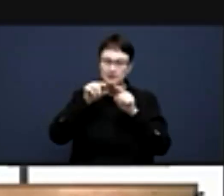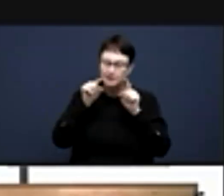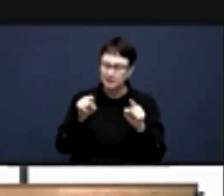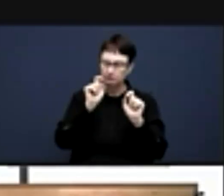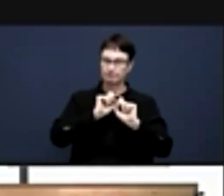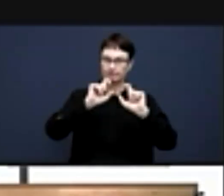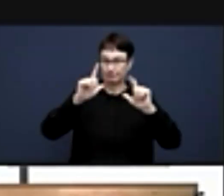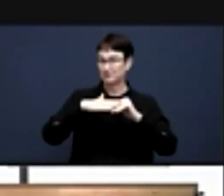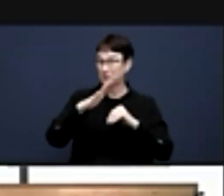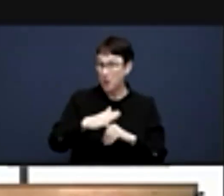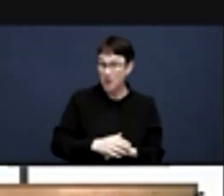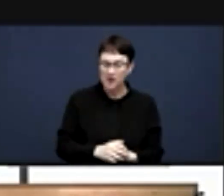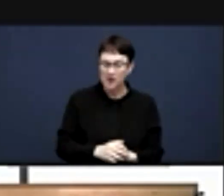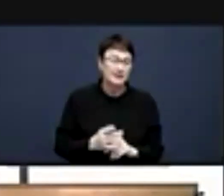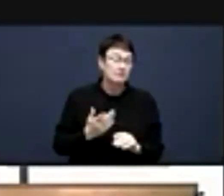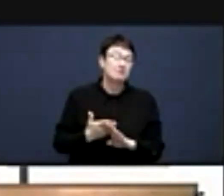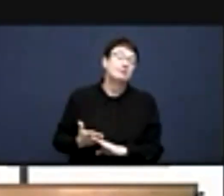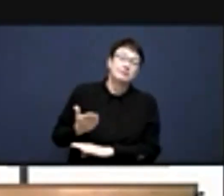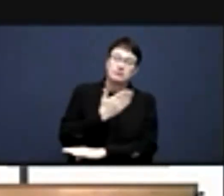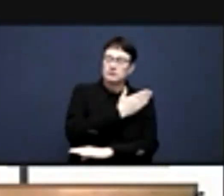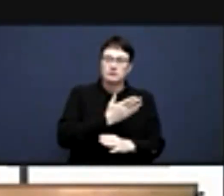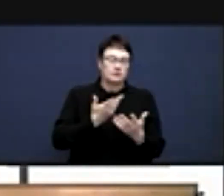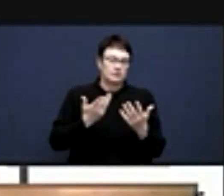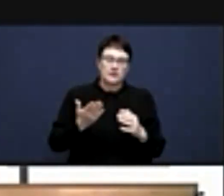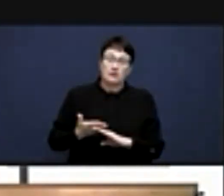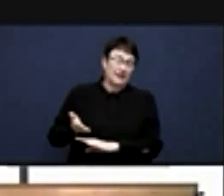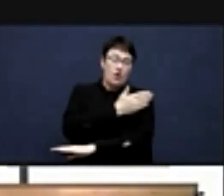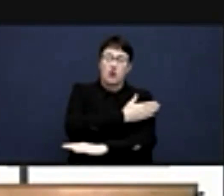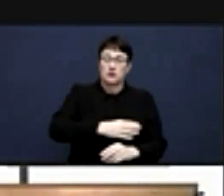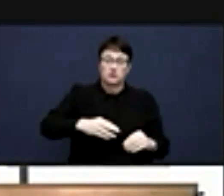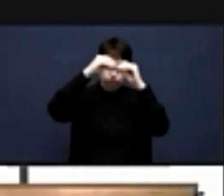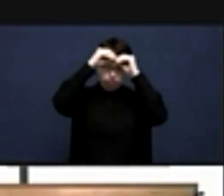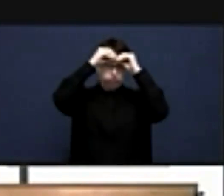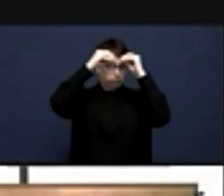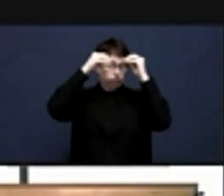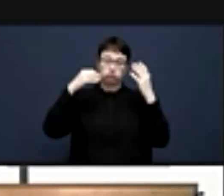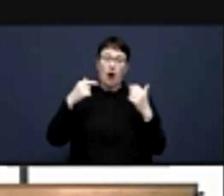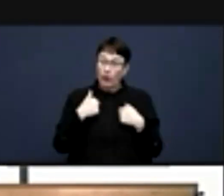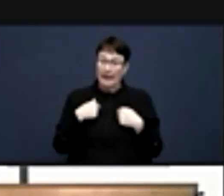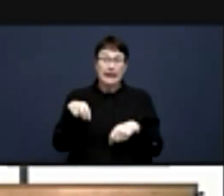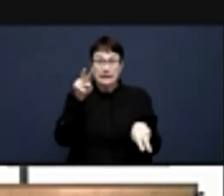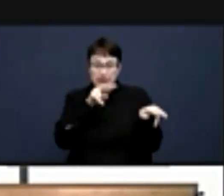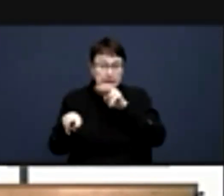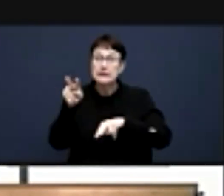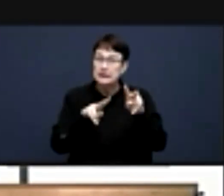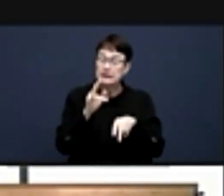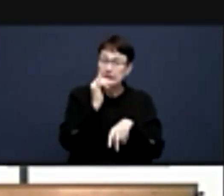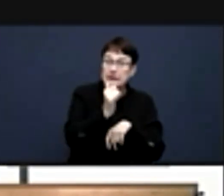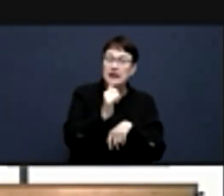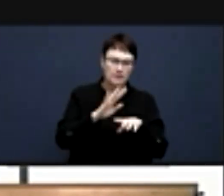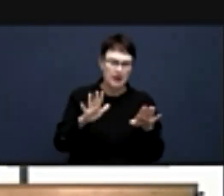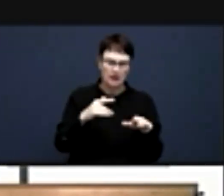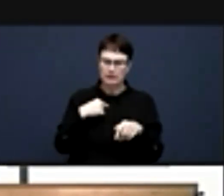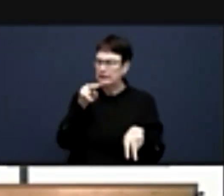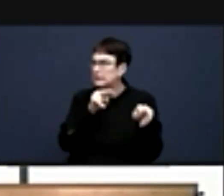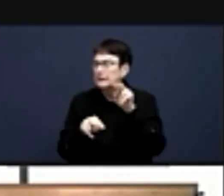larger than in the years before, despite us being the accessibility monitoring body and despite everybody somewhere being aware of the